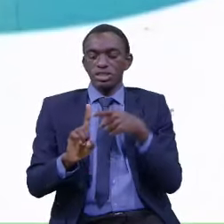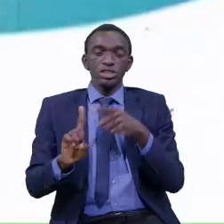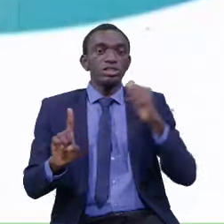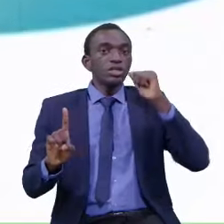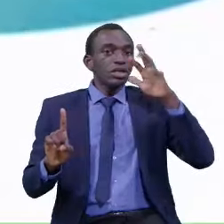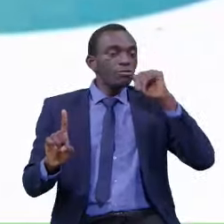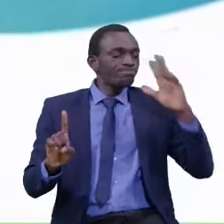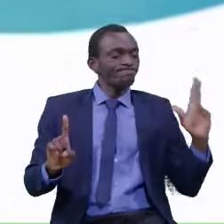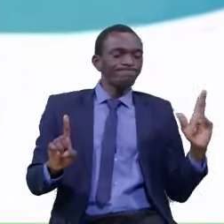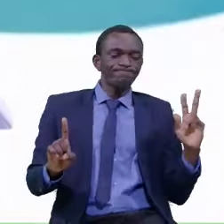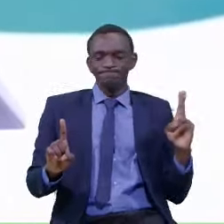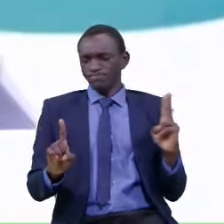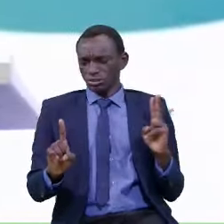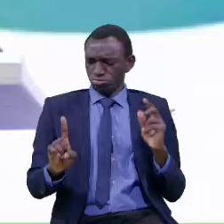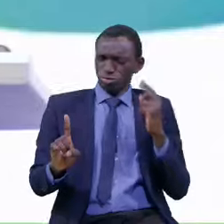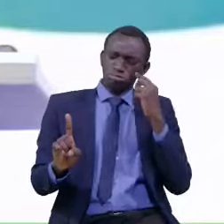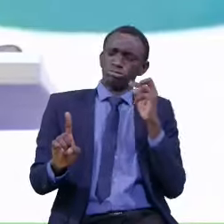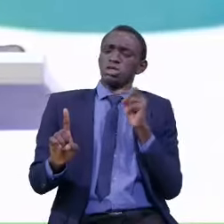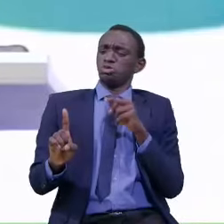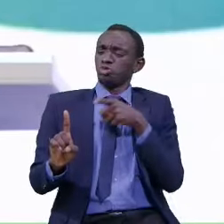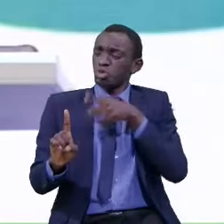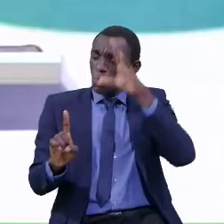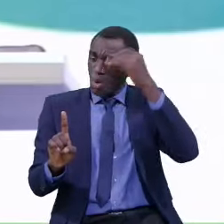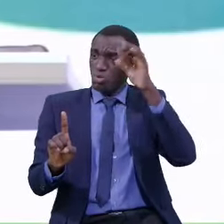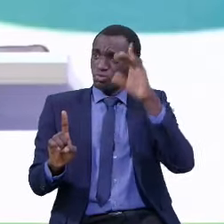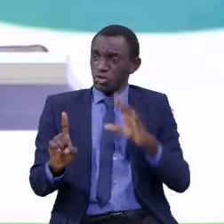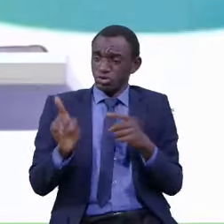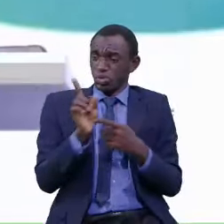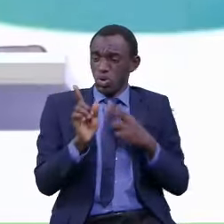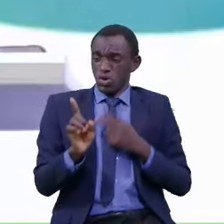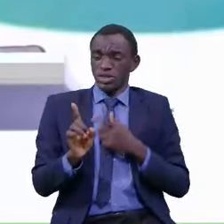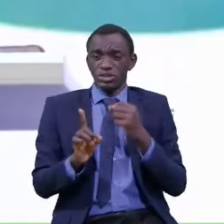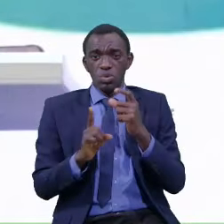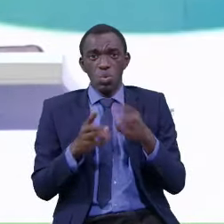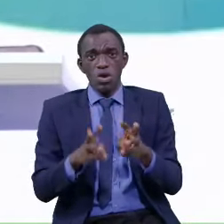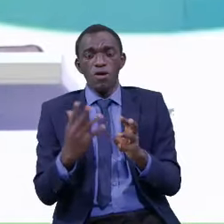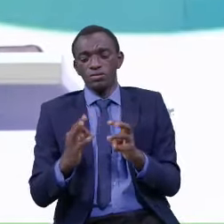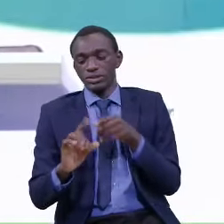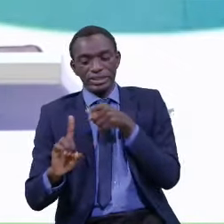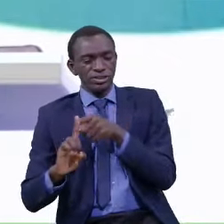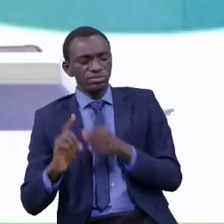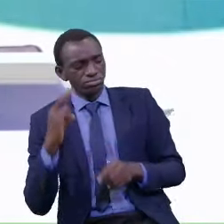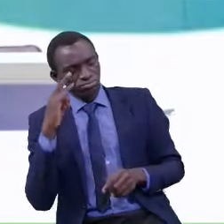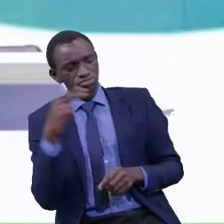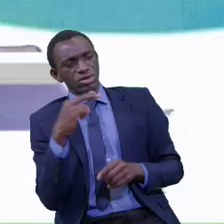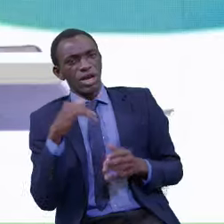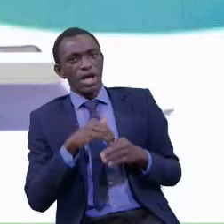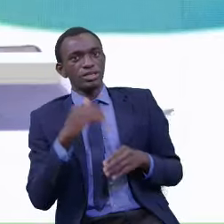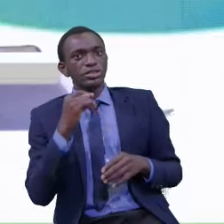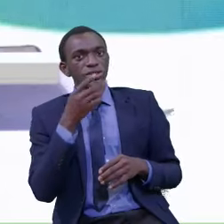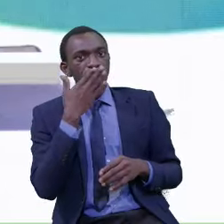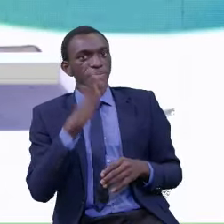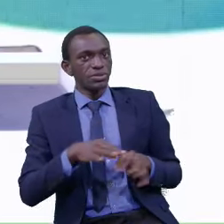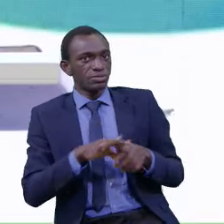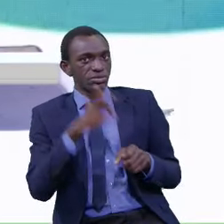of salvation. And at the right time, he looked back and cast out that devil. The devil was saying